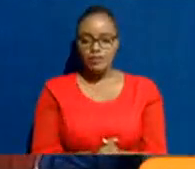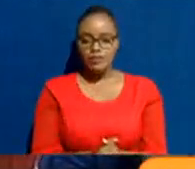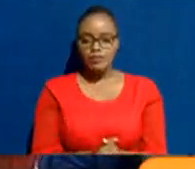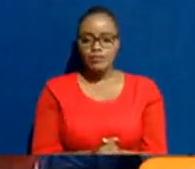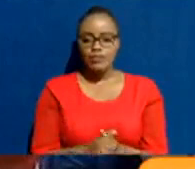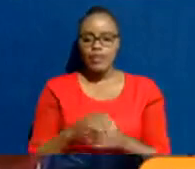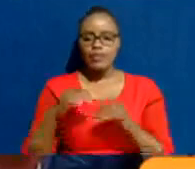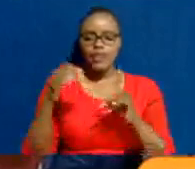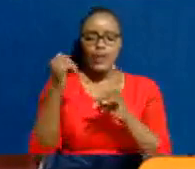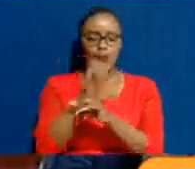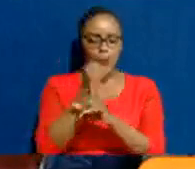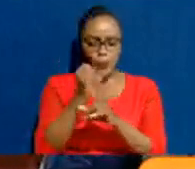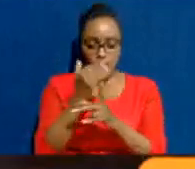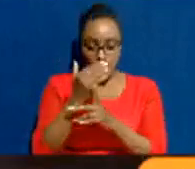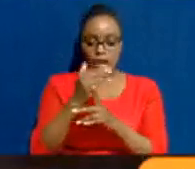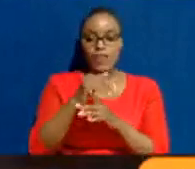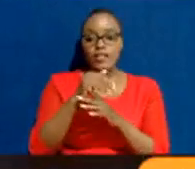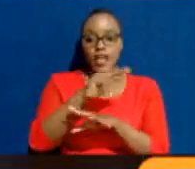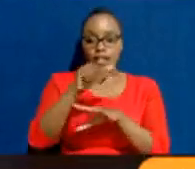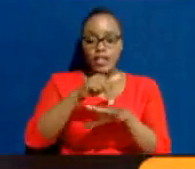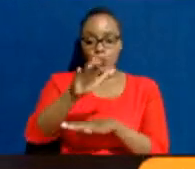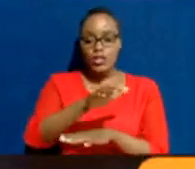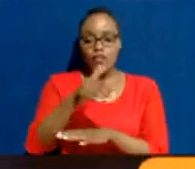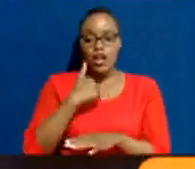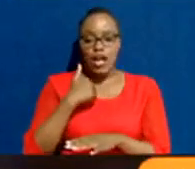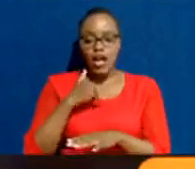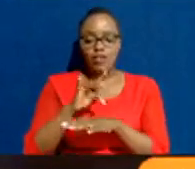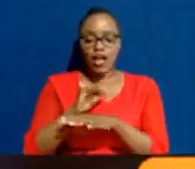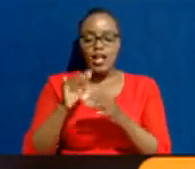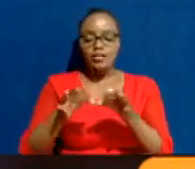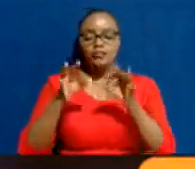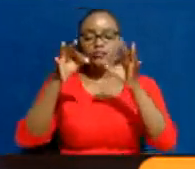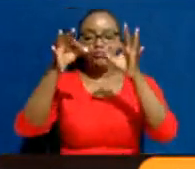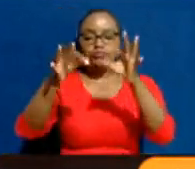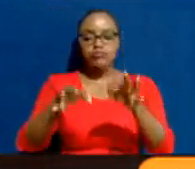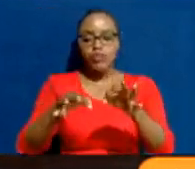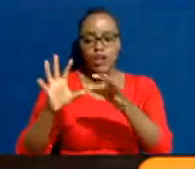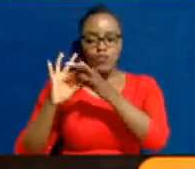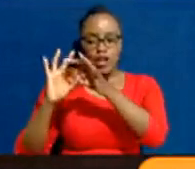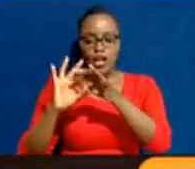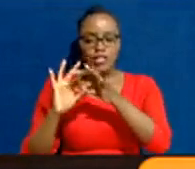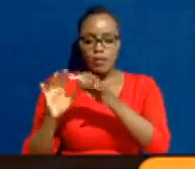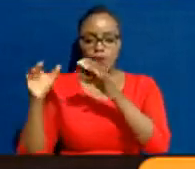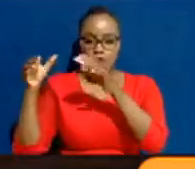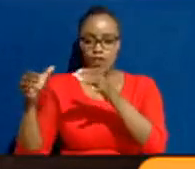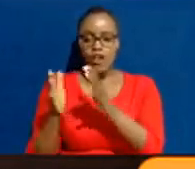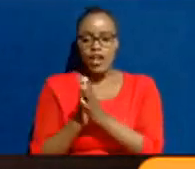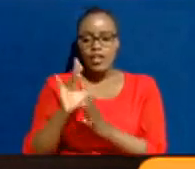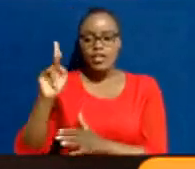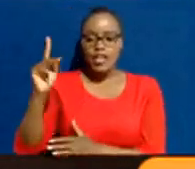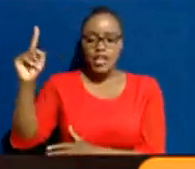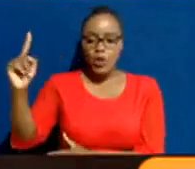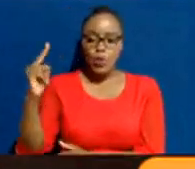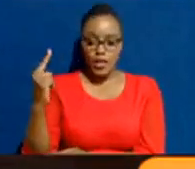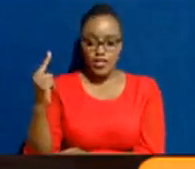Chaos momentarily rocked the National Assembly session, forcing an early adjournment as the Azimio la Umoja contested the declaration of Kenya Kwanza